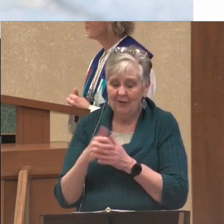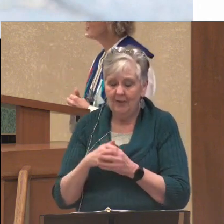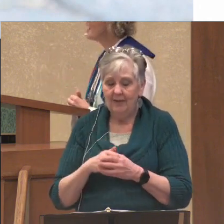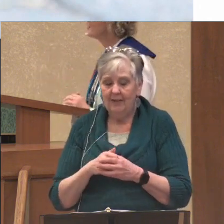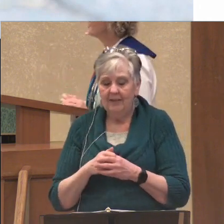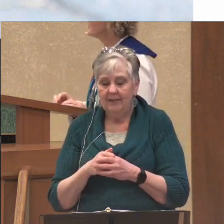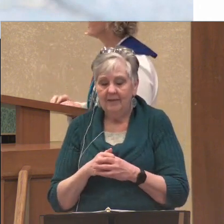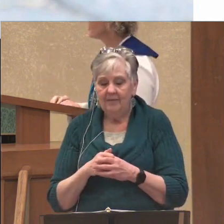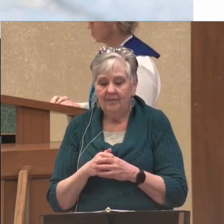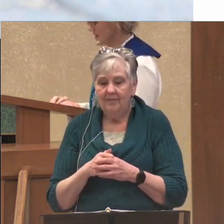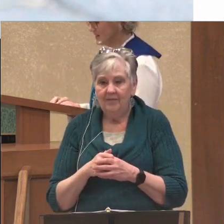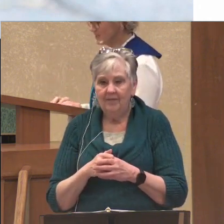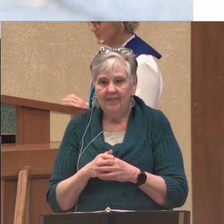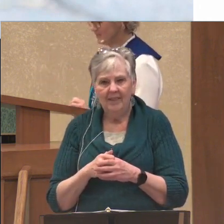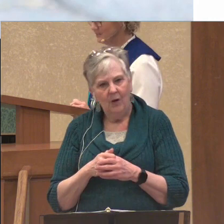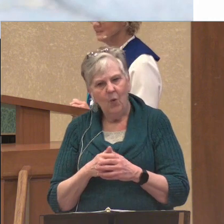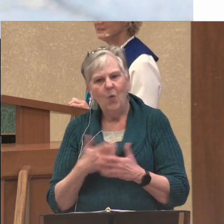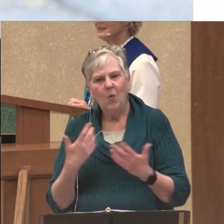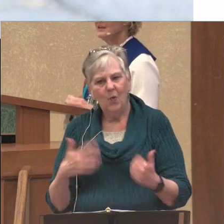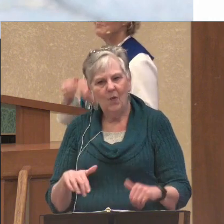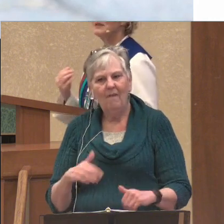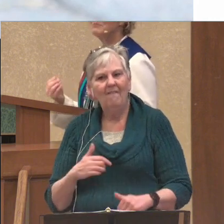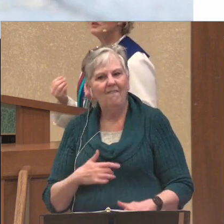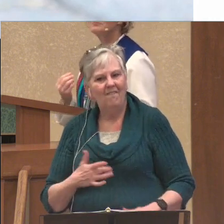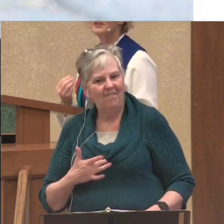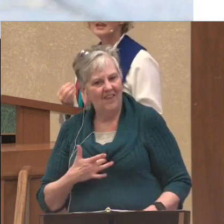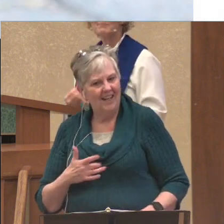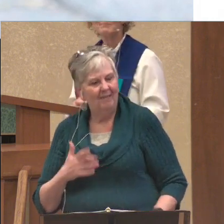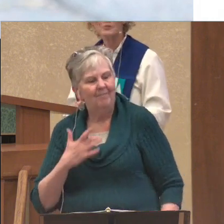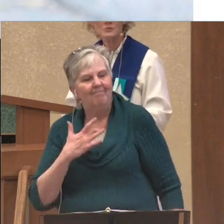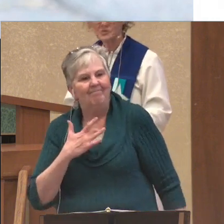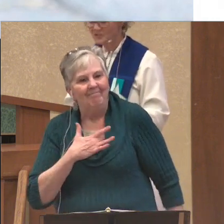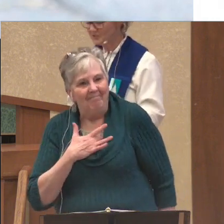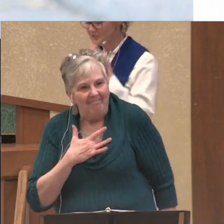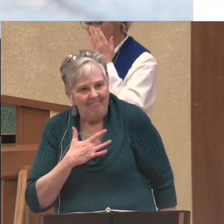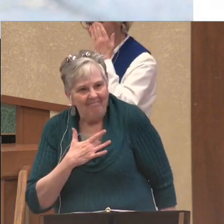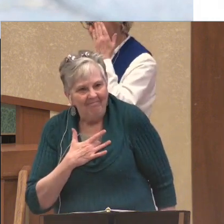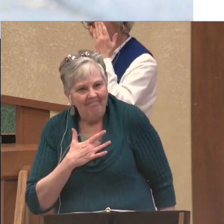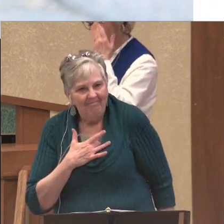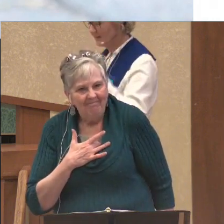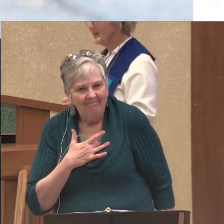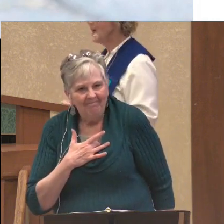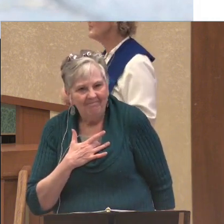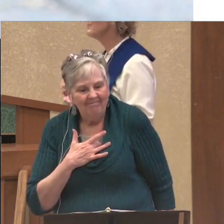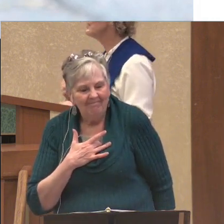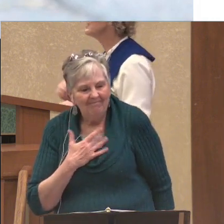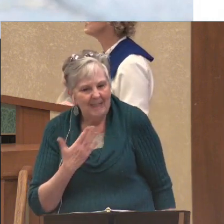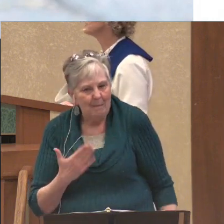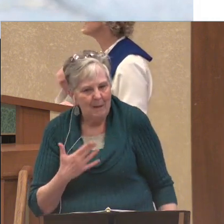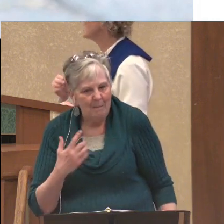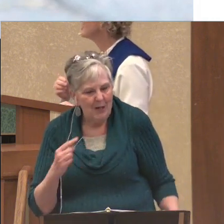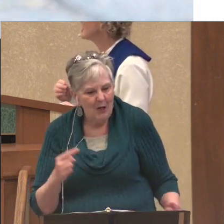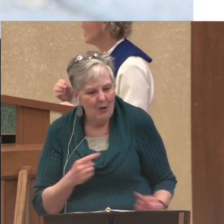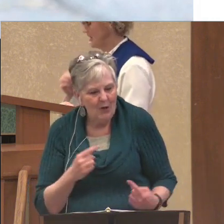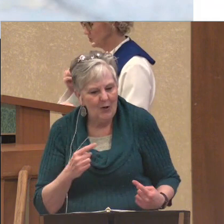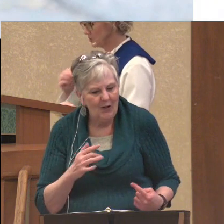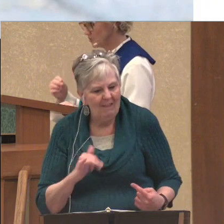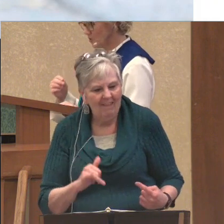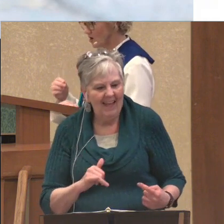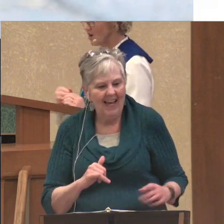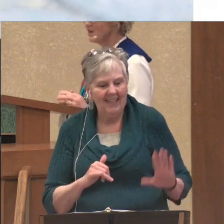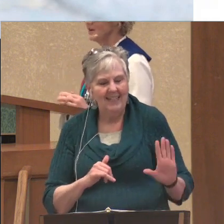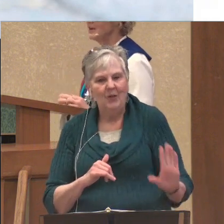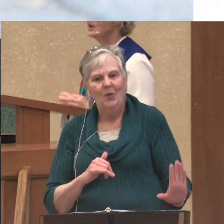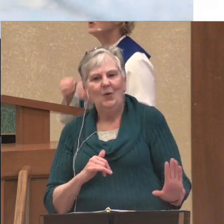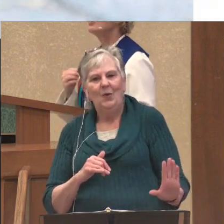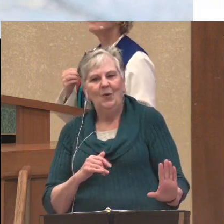Have you ever had a tender spot? Maybe you became bruised in some way, and that place was tender and